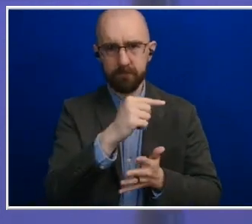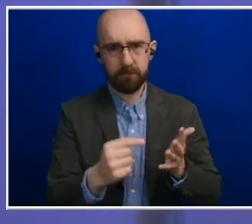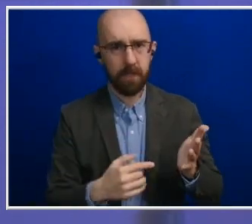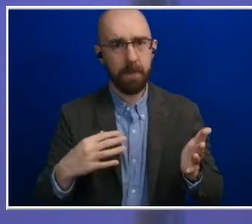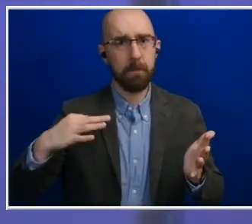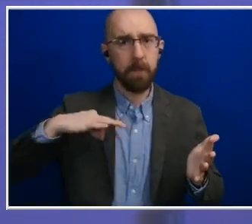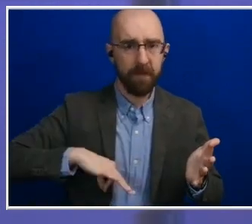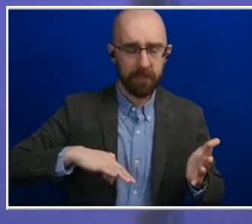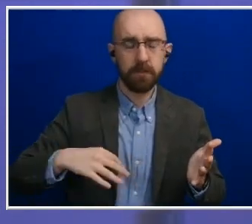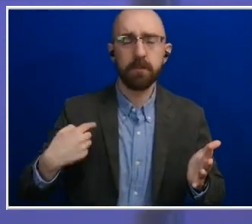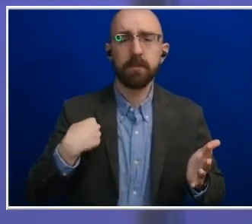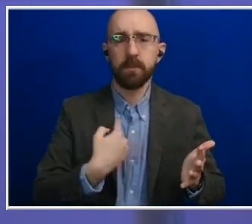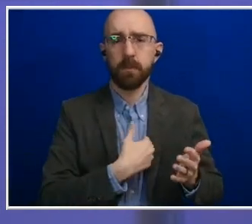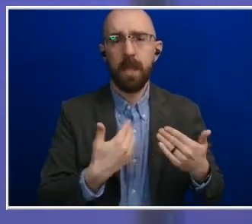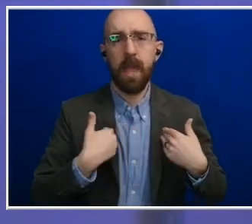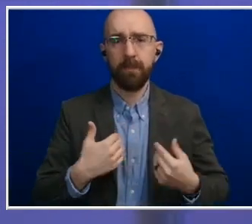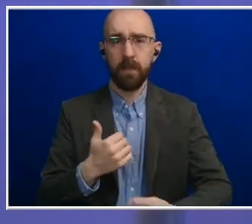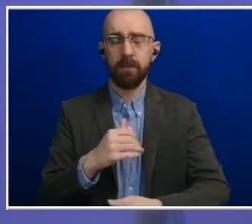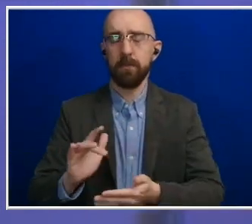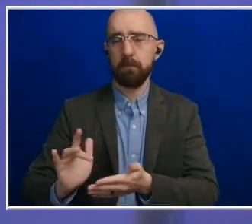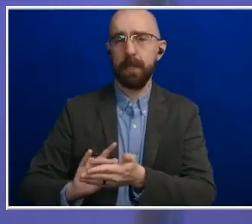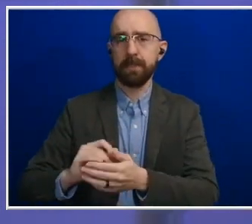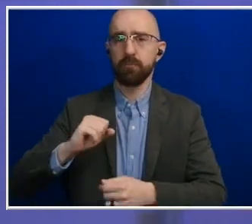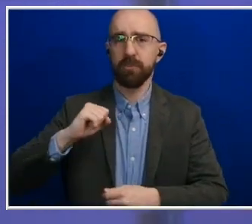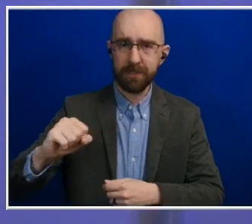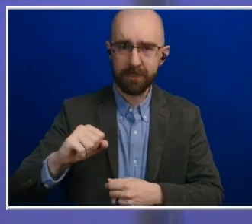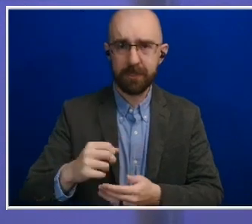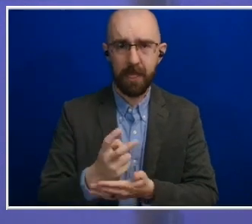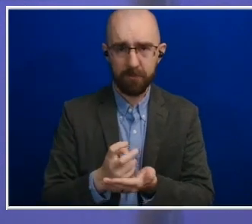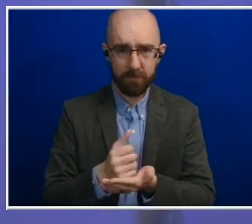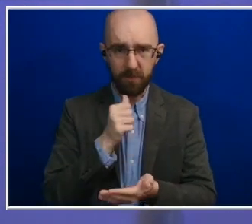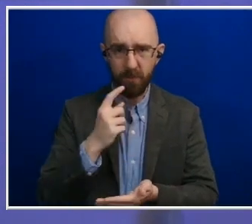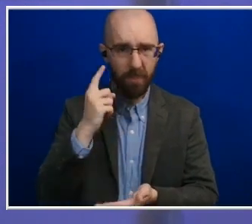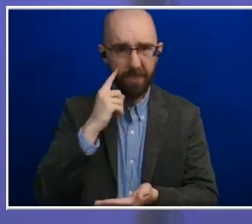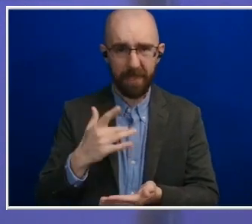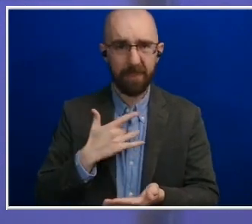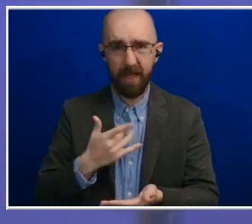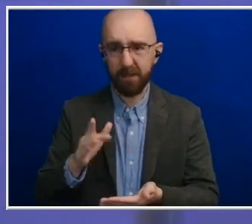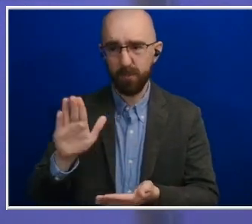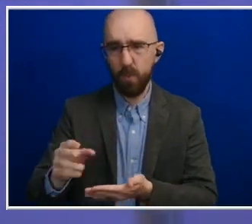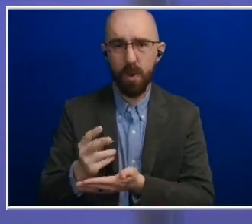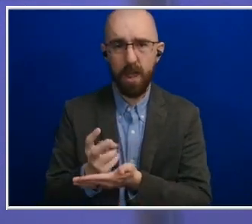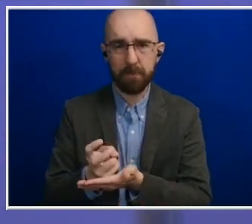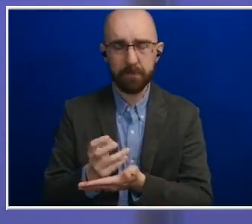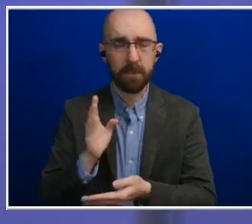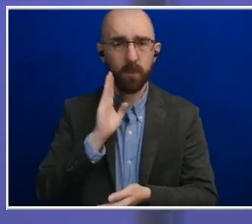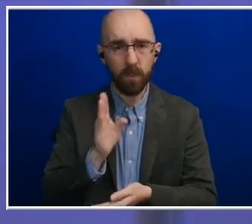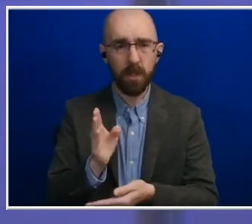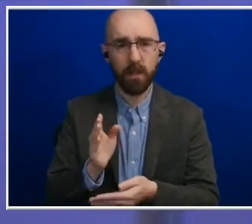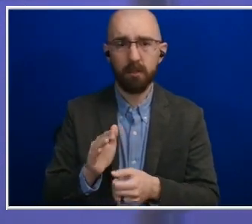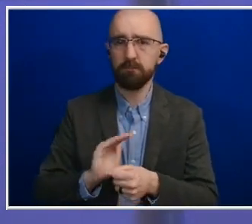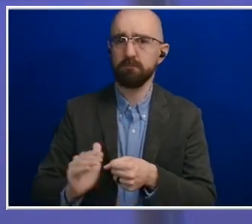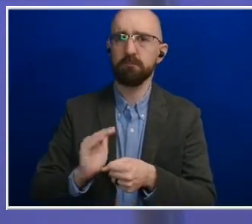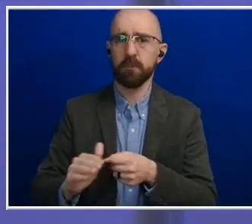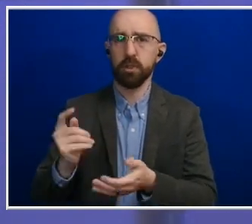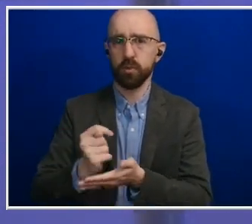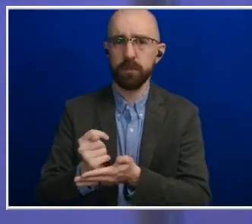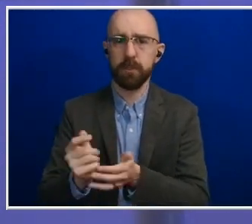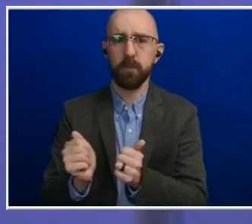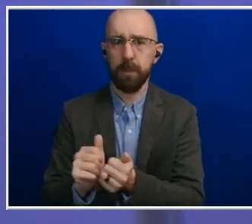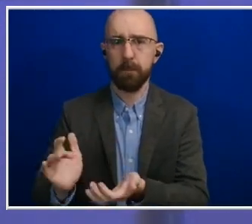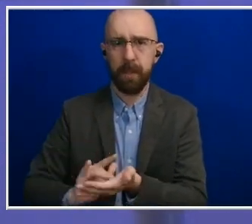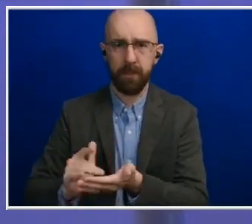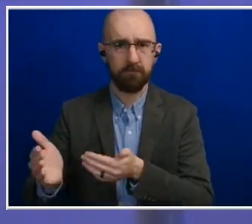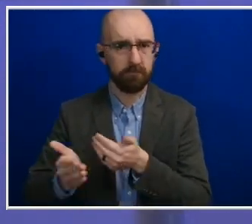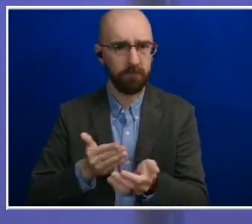have drug-resistant epilepsy, we don't think it's likely that your epilepsy will be adequately treated with medications, no matter what combination of